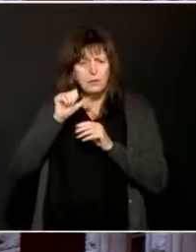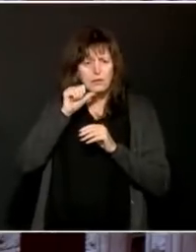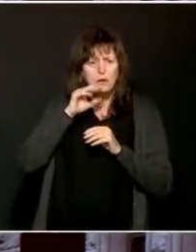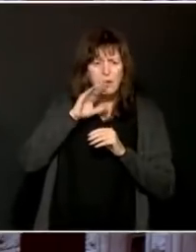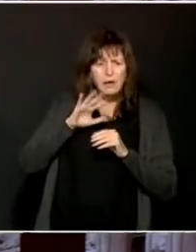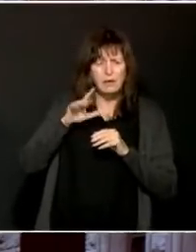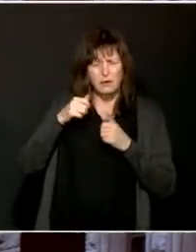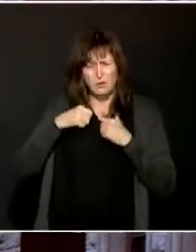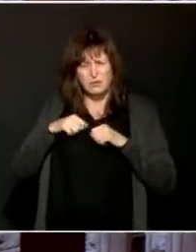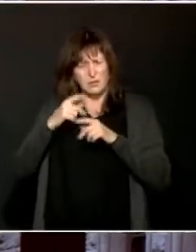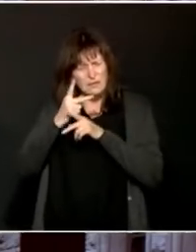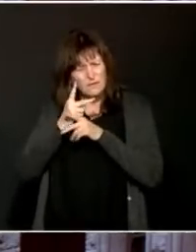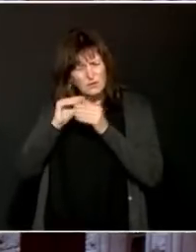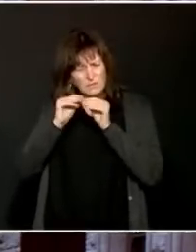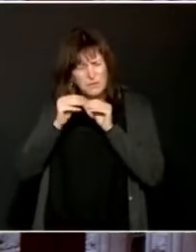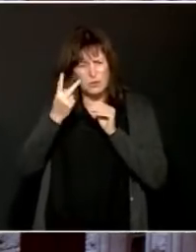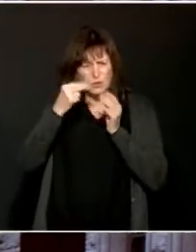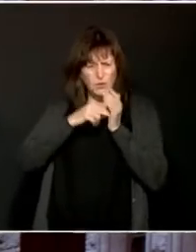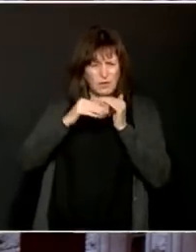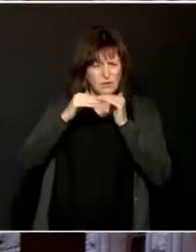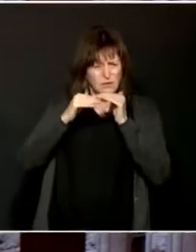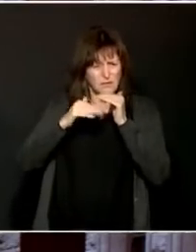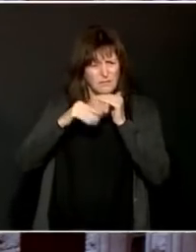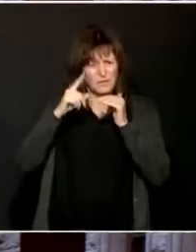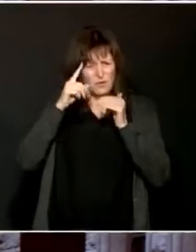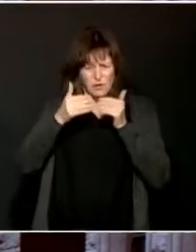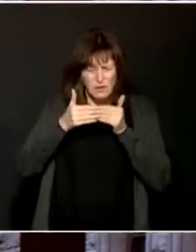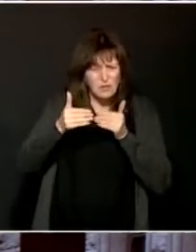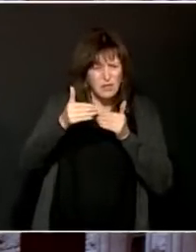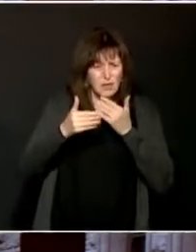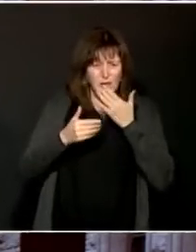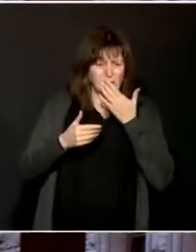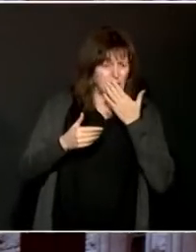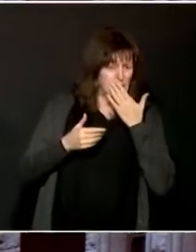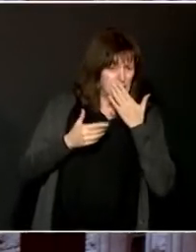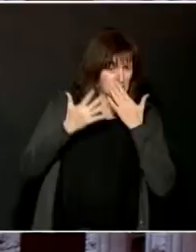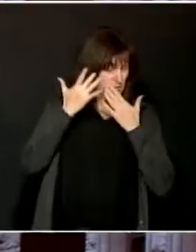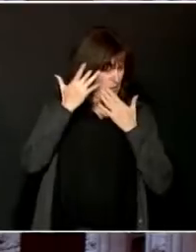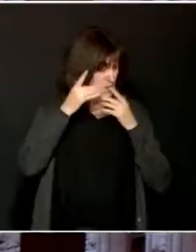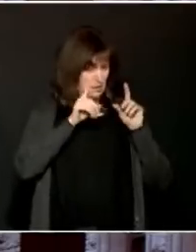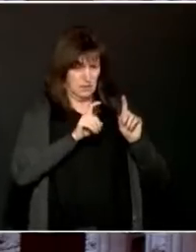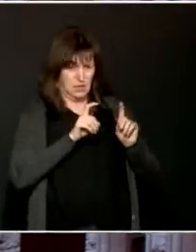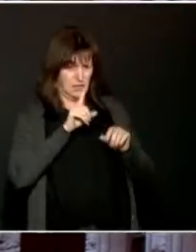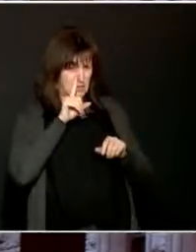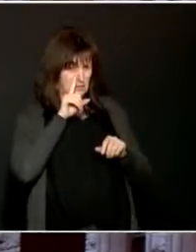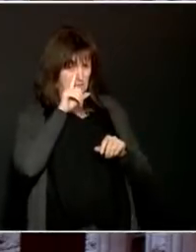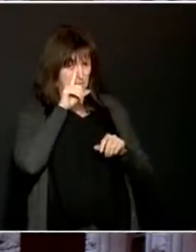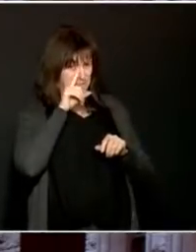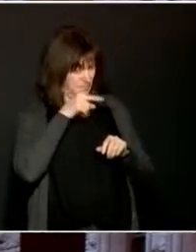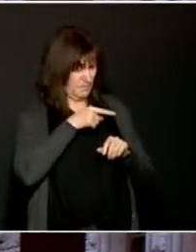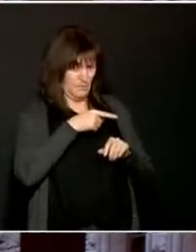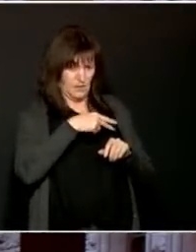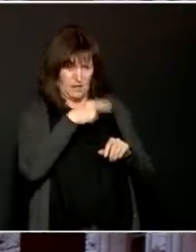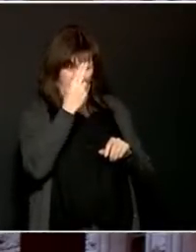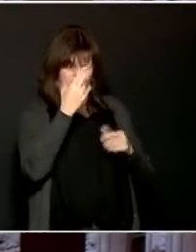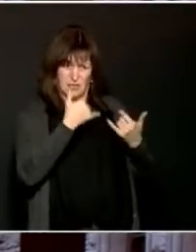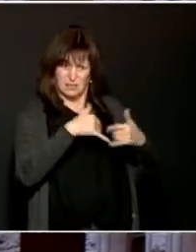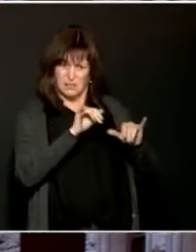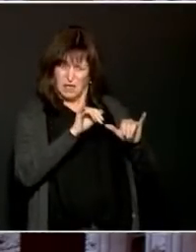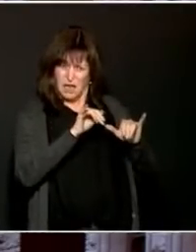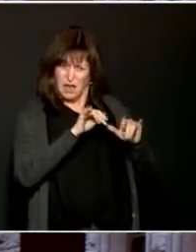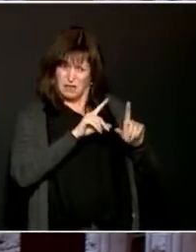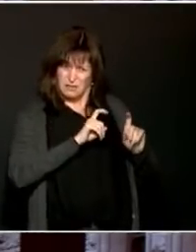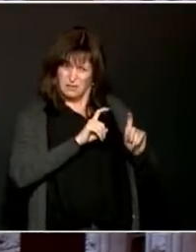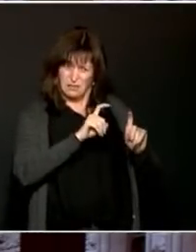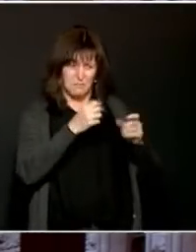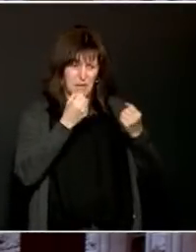week ahead, because the volume of testing is still up. Many people are still acquiring signs and symptoms and coming forward for testing. So this